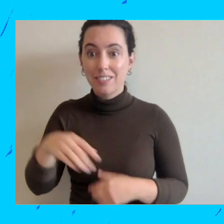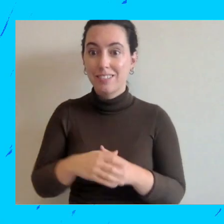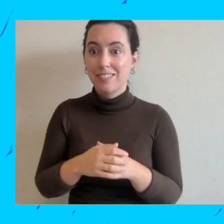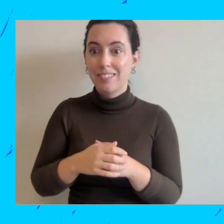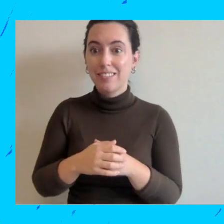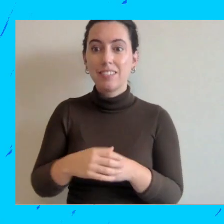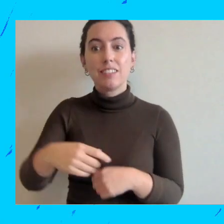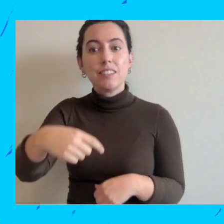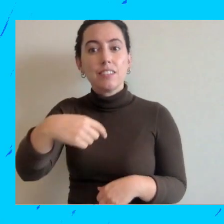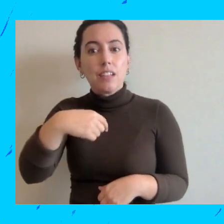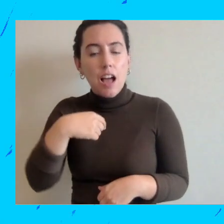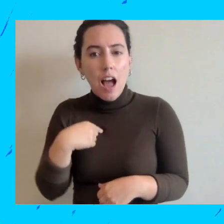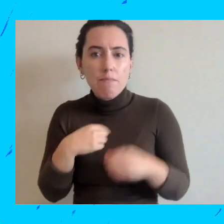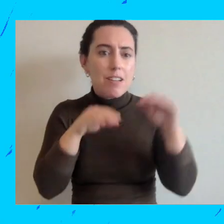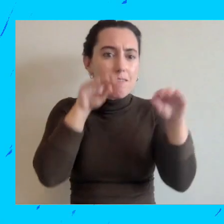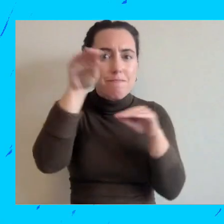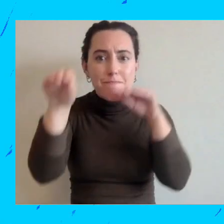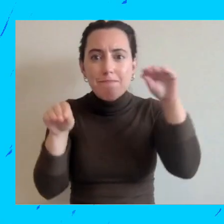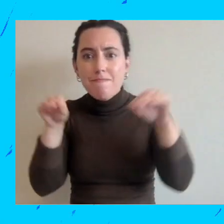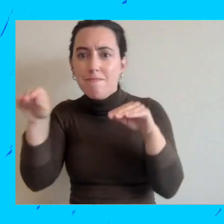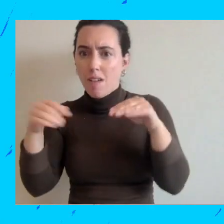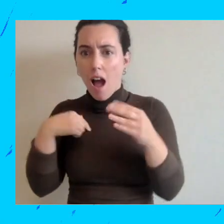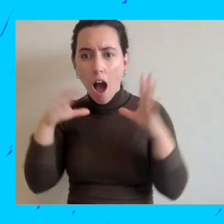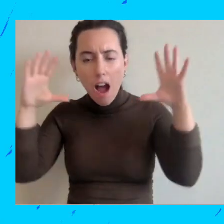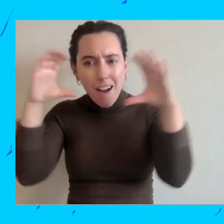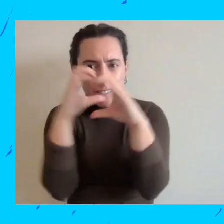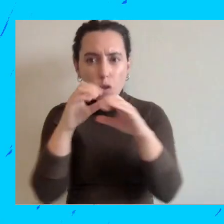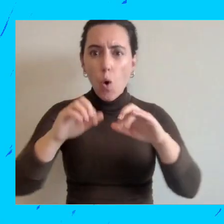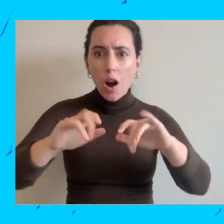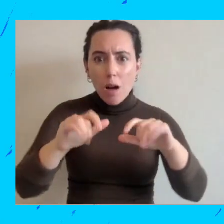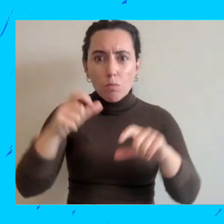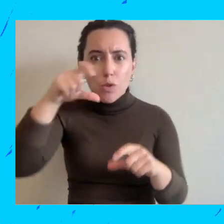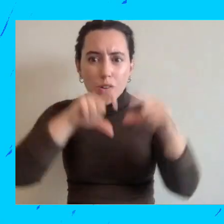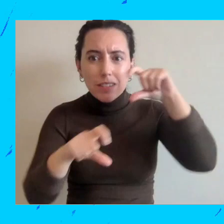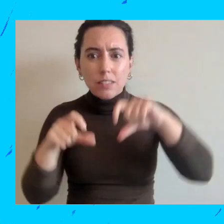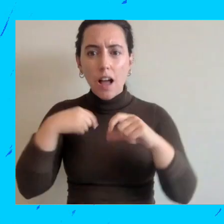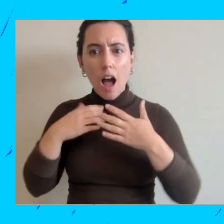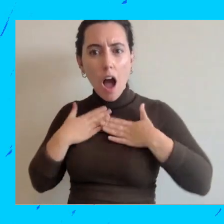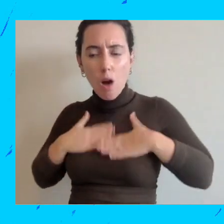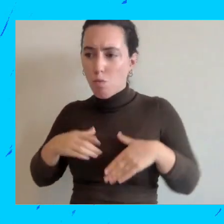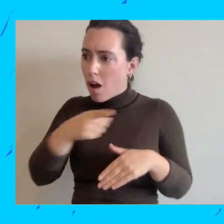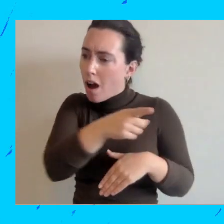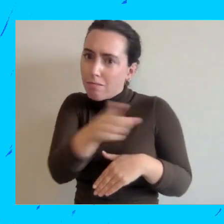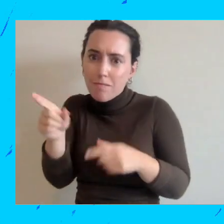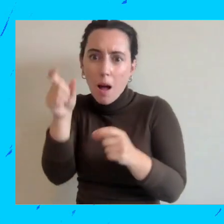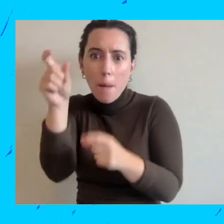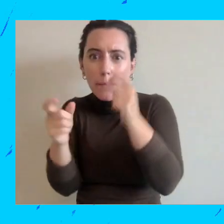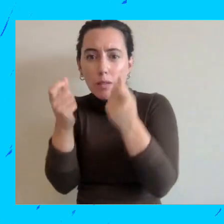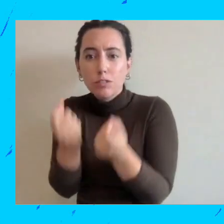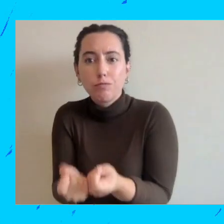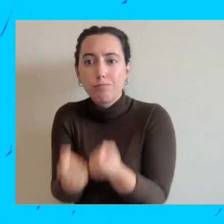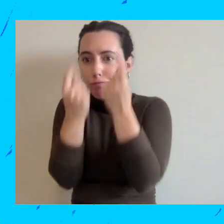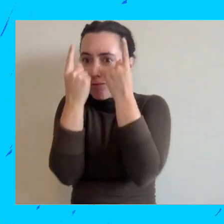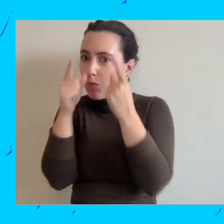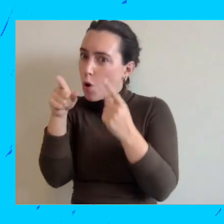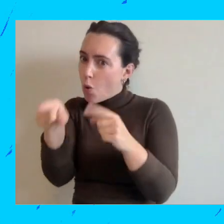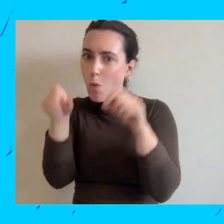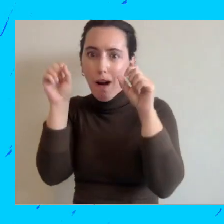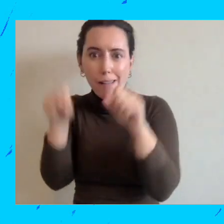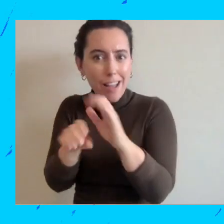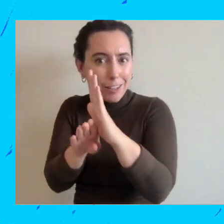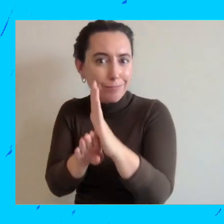to inspire other people, helping young people know that despite their circumstances, their background, they can achieve anything they want in